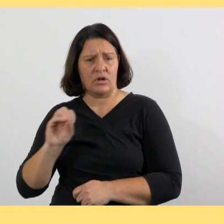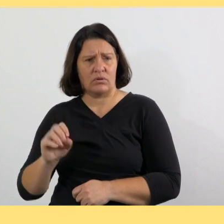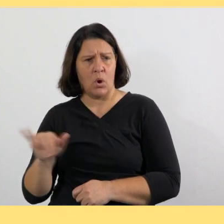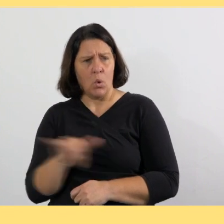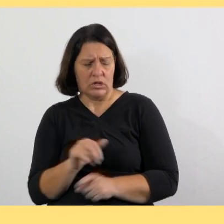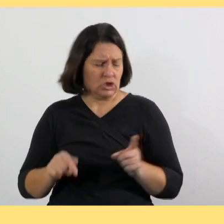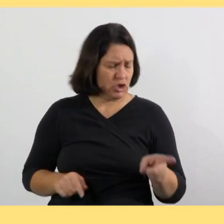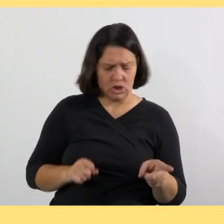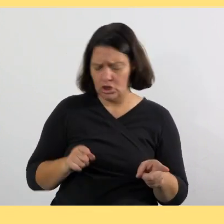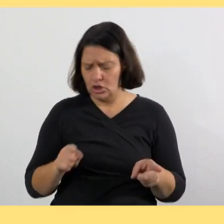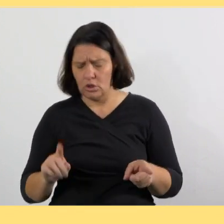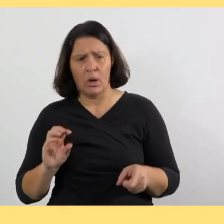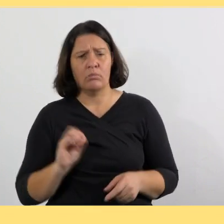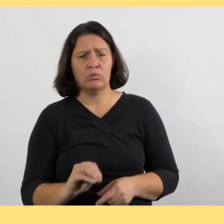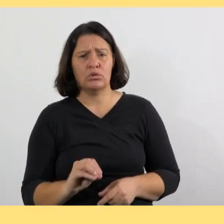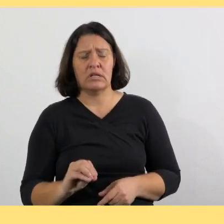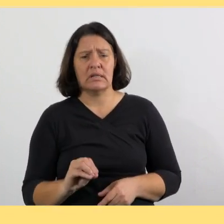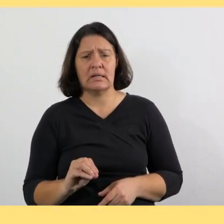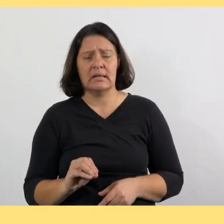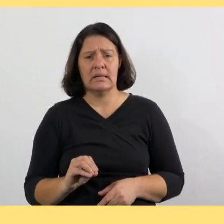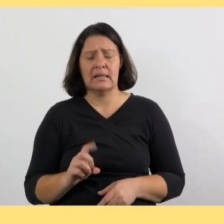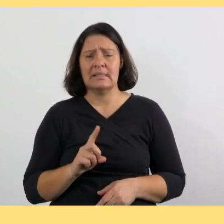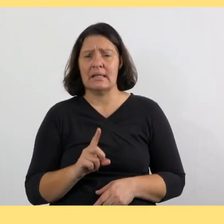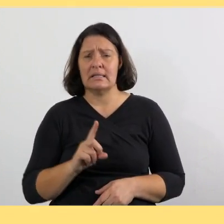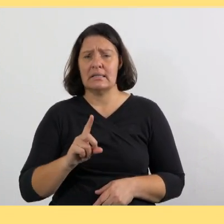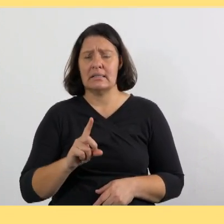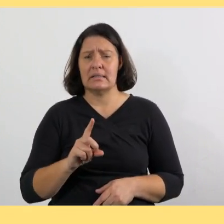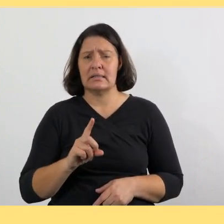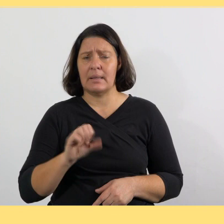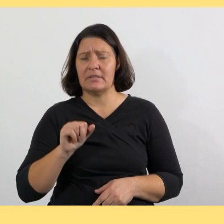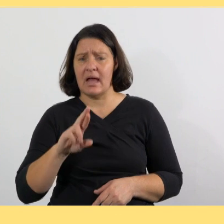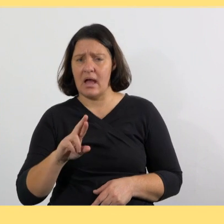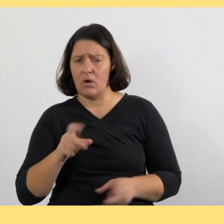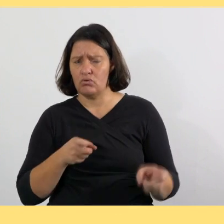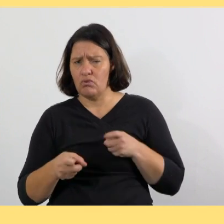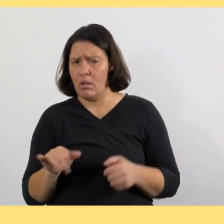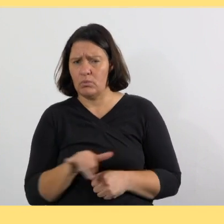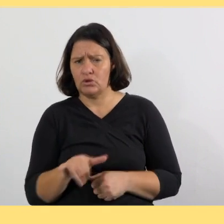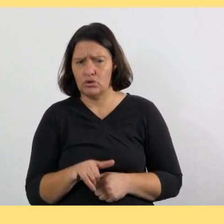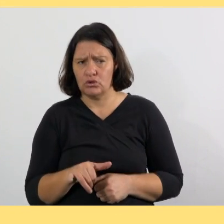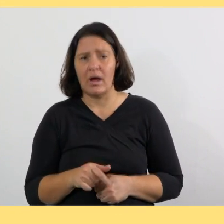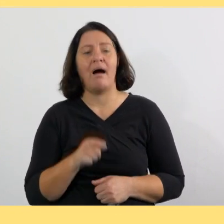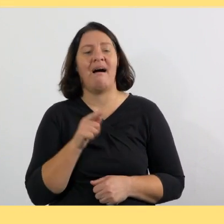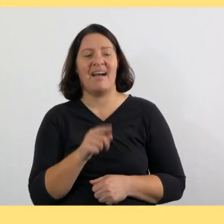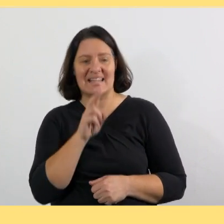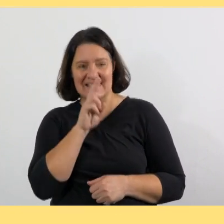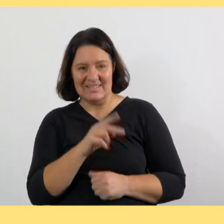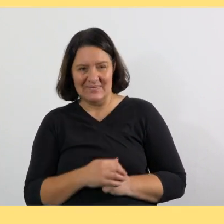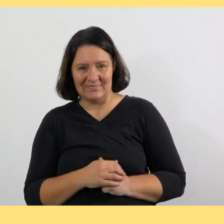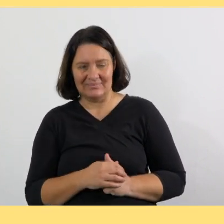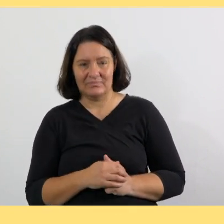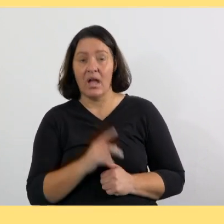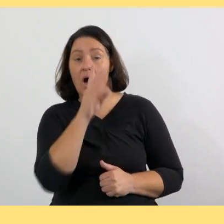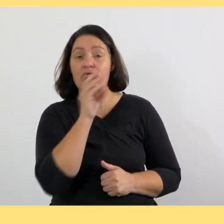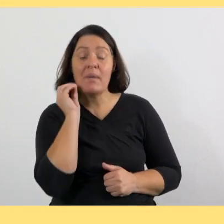two now will be recorded in my debtors control? Let us see. Here is my debtors